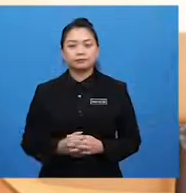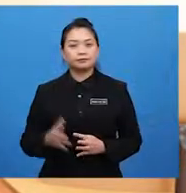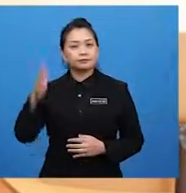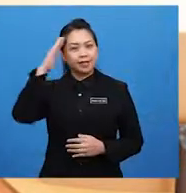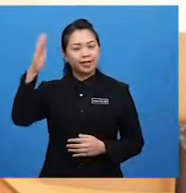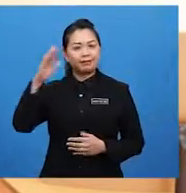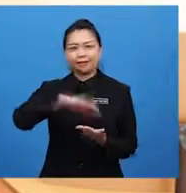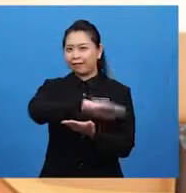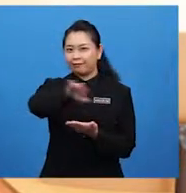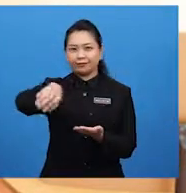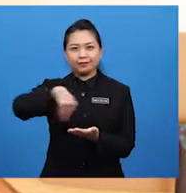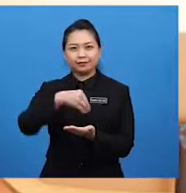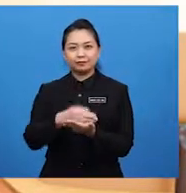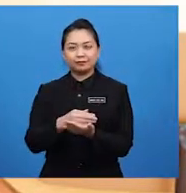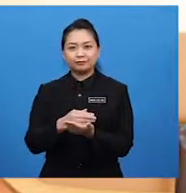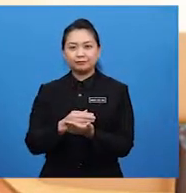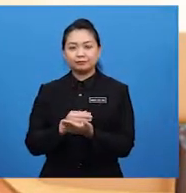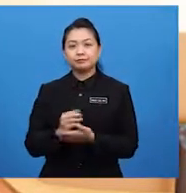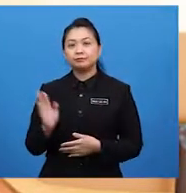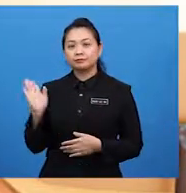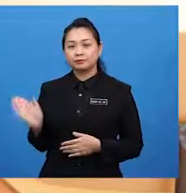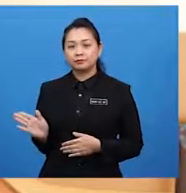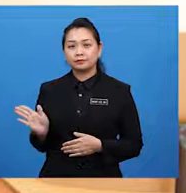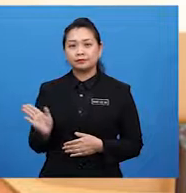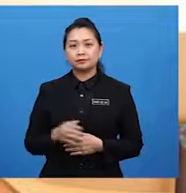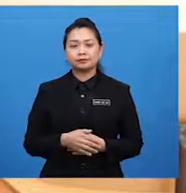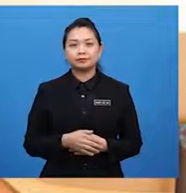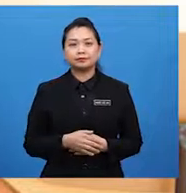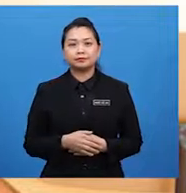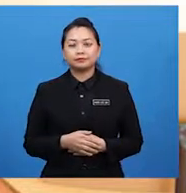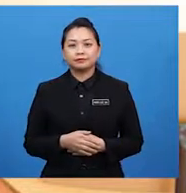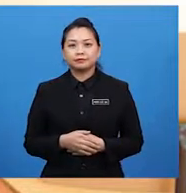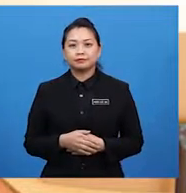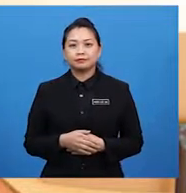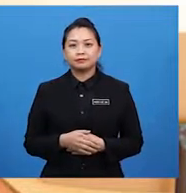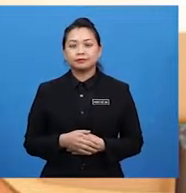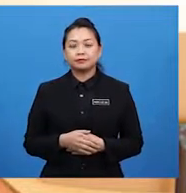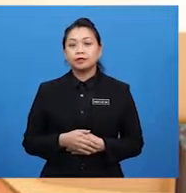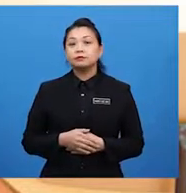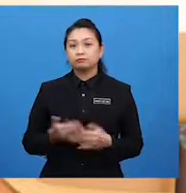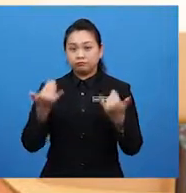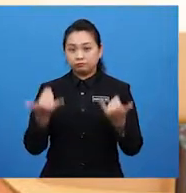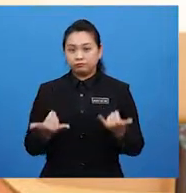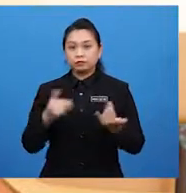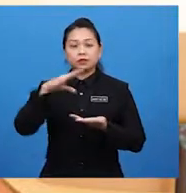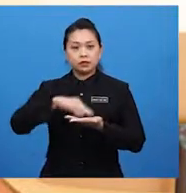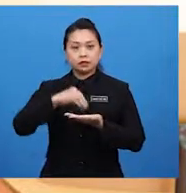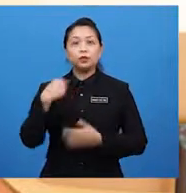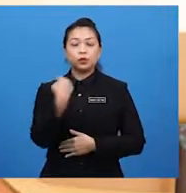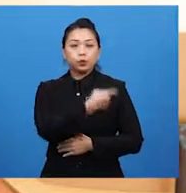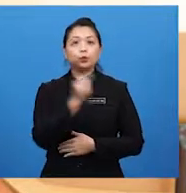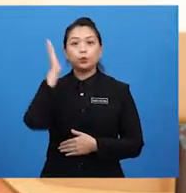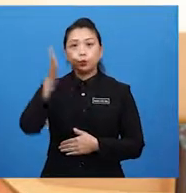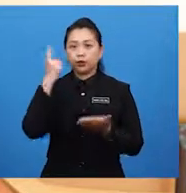Hello everyone, my name is Madam Jayashree, and in this lesson, we will